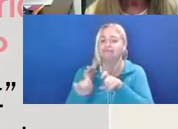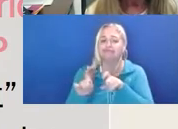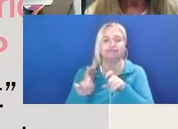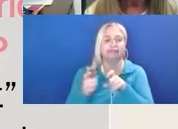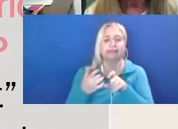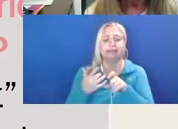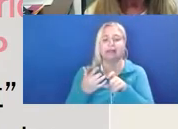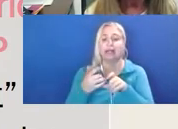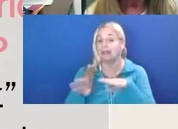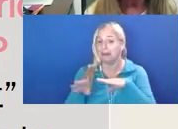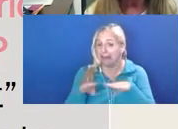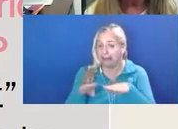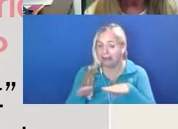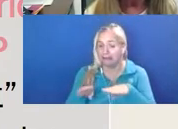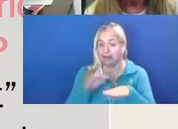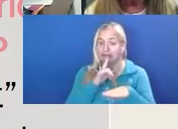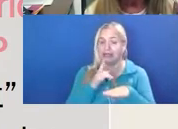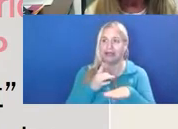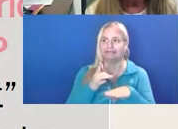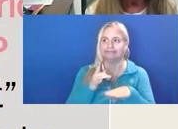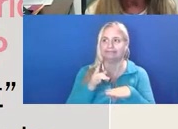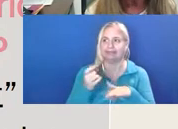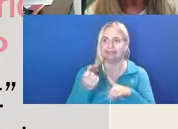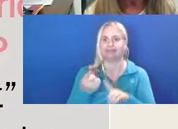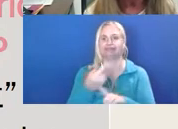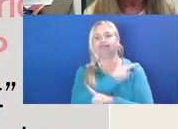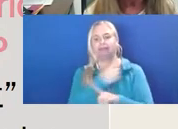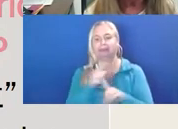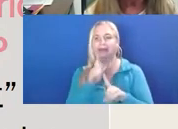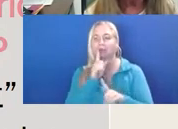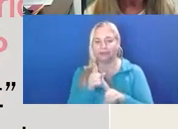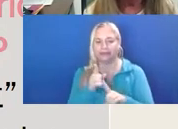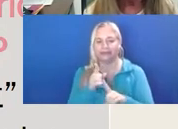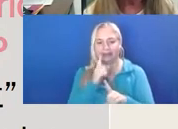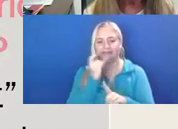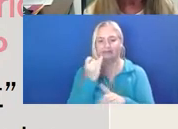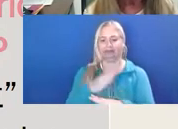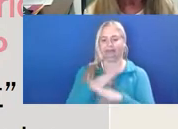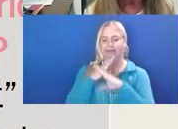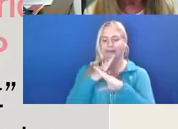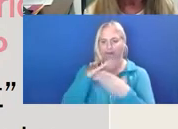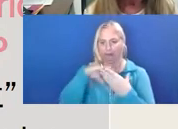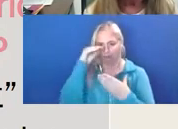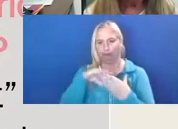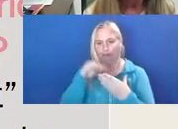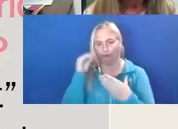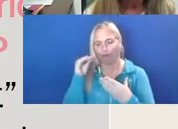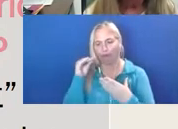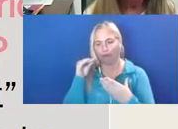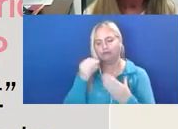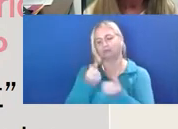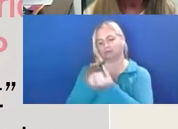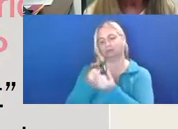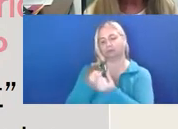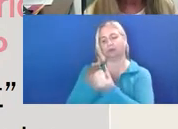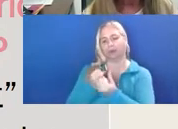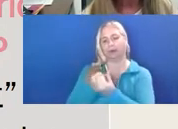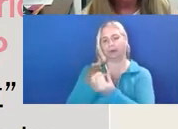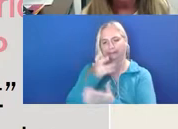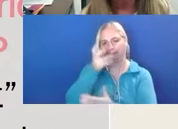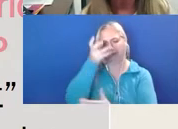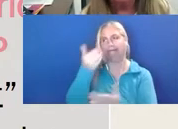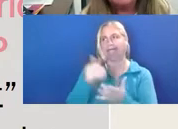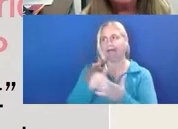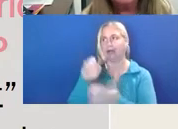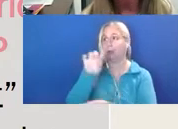if the behavior impedes learning. So that was very much justified in terms of an outcome for the parent. And please keep your questions